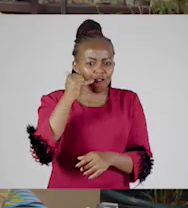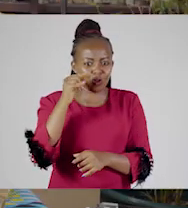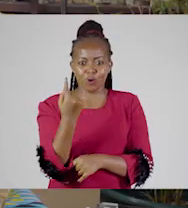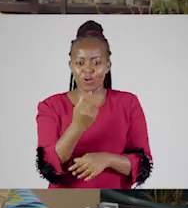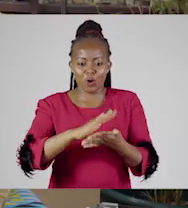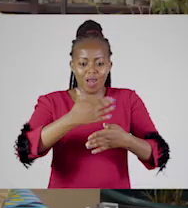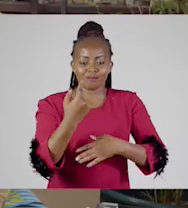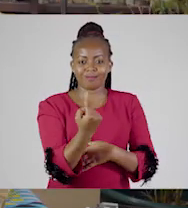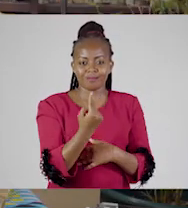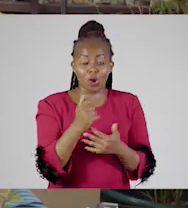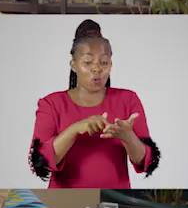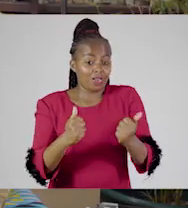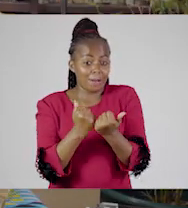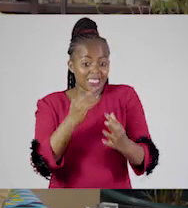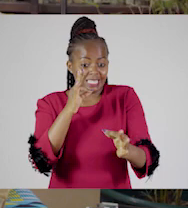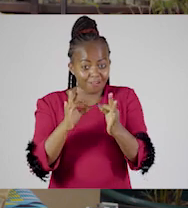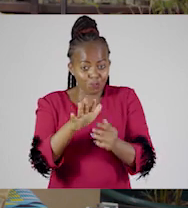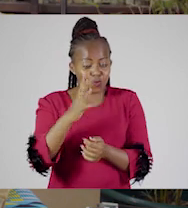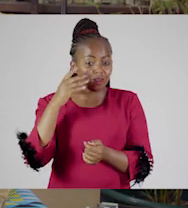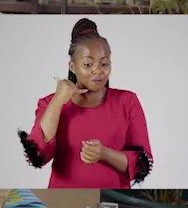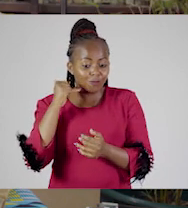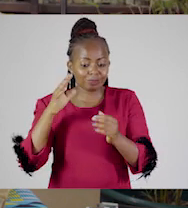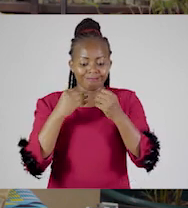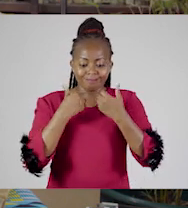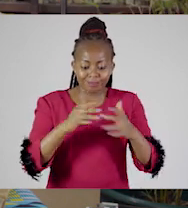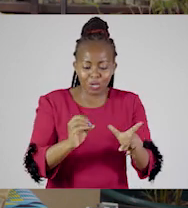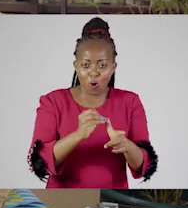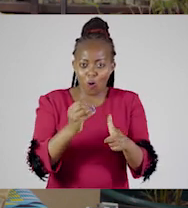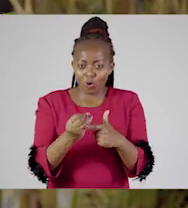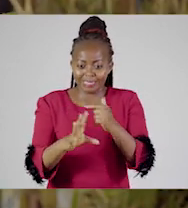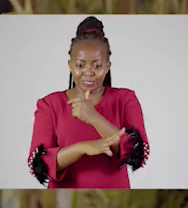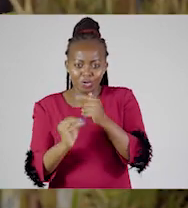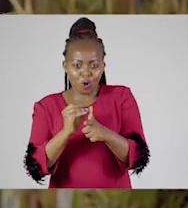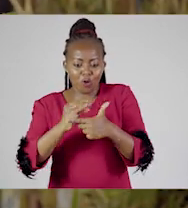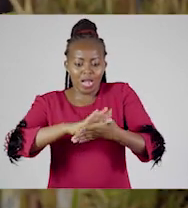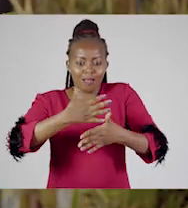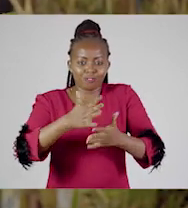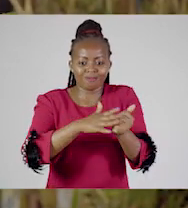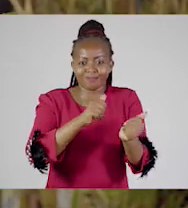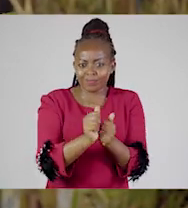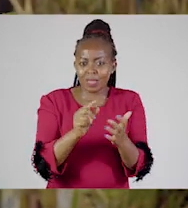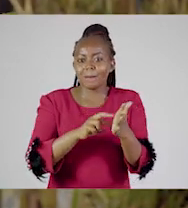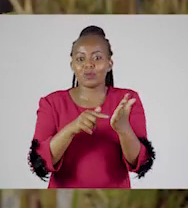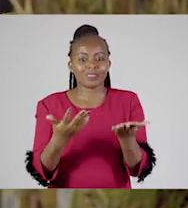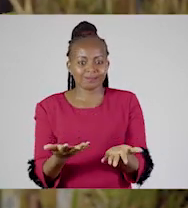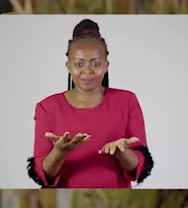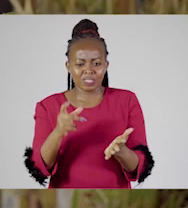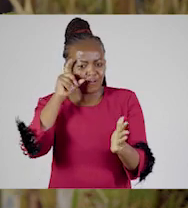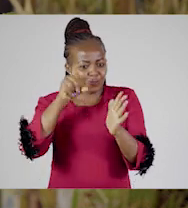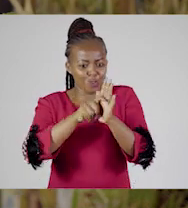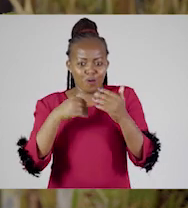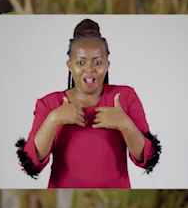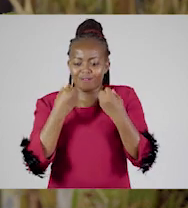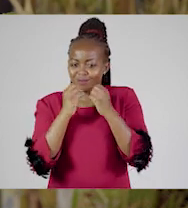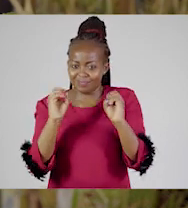or your laptop. Because what happens if your device is stolen, or for example, if your laptop crashes, this means that the